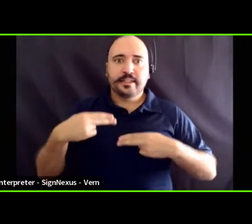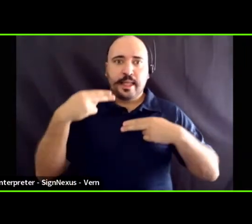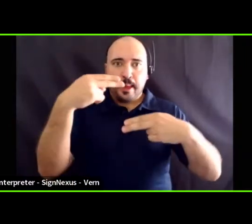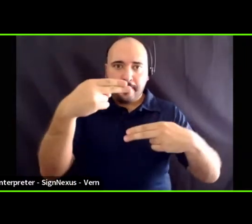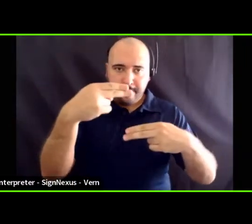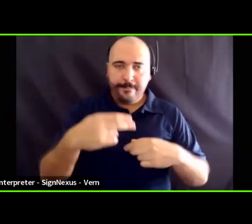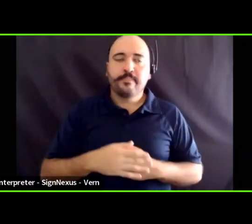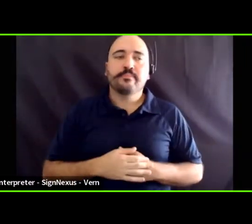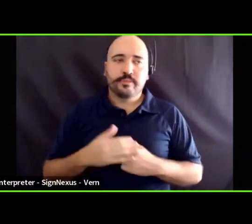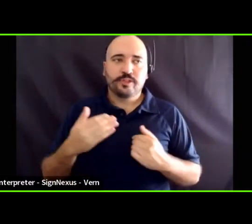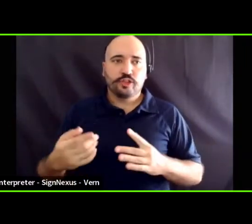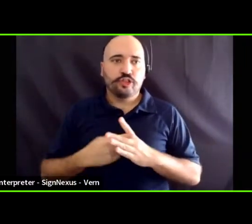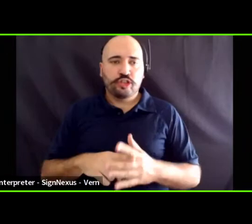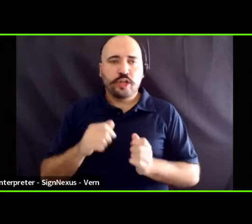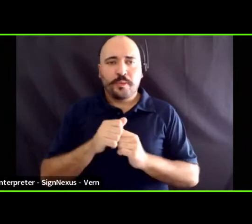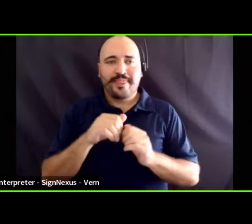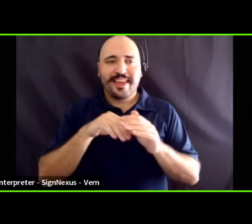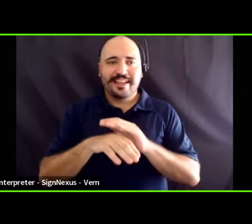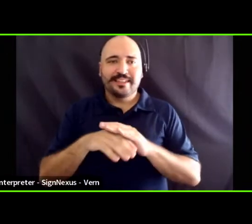started with an access check.